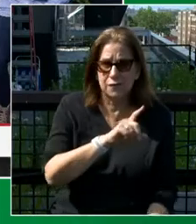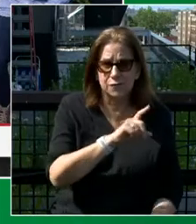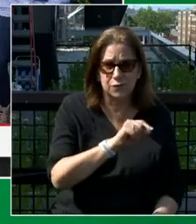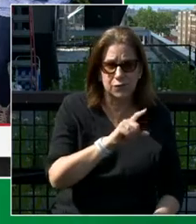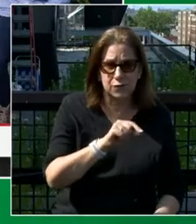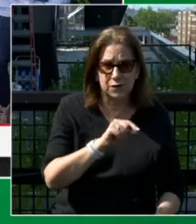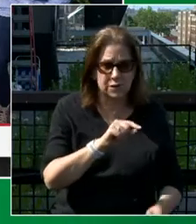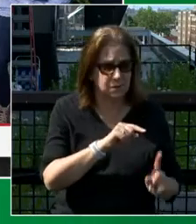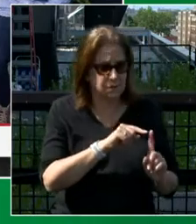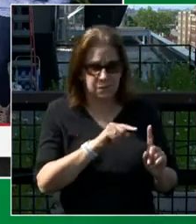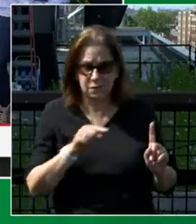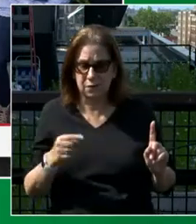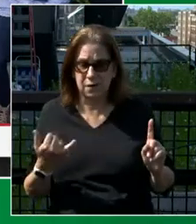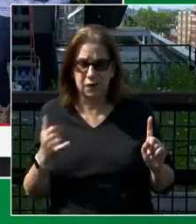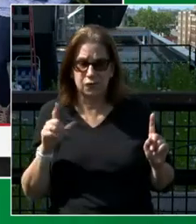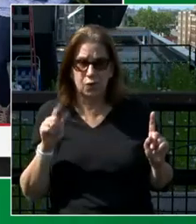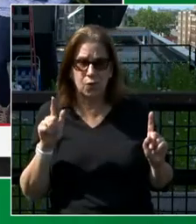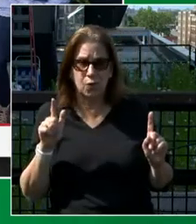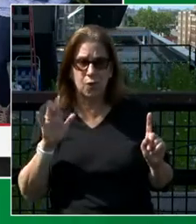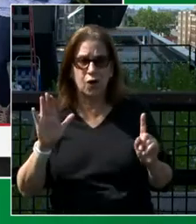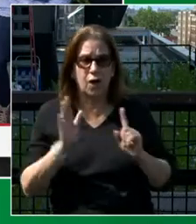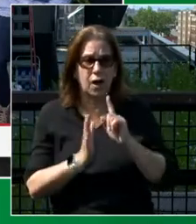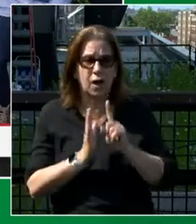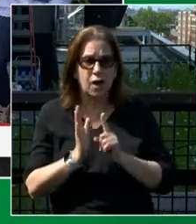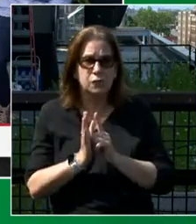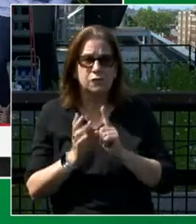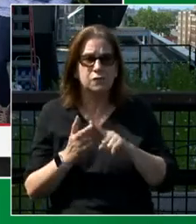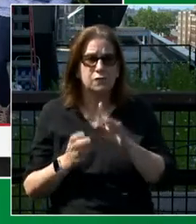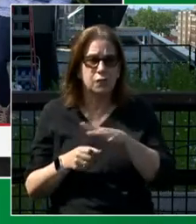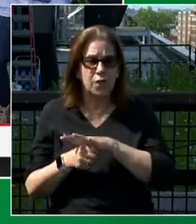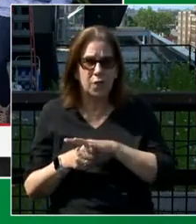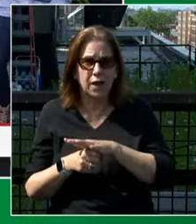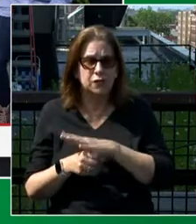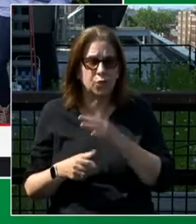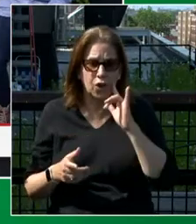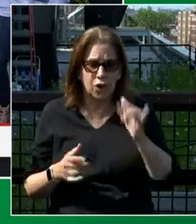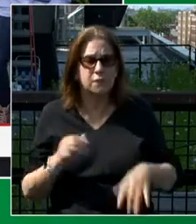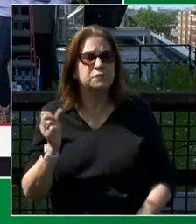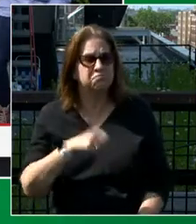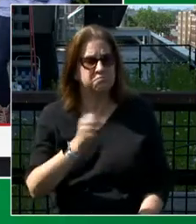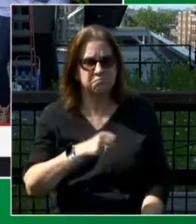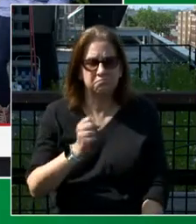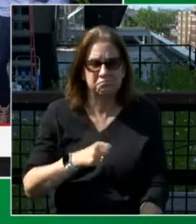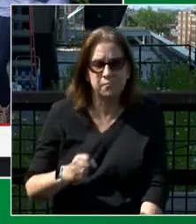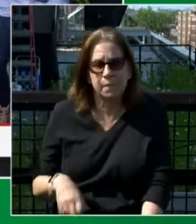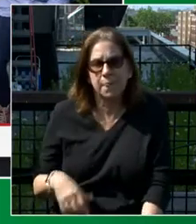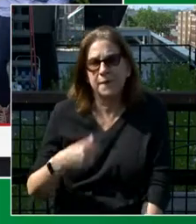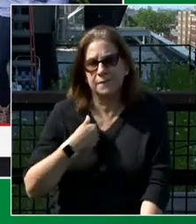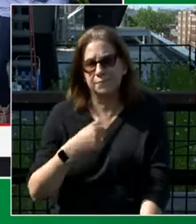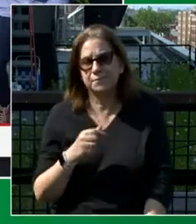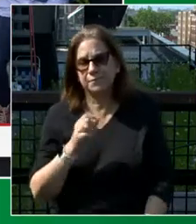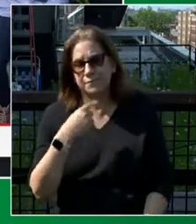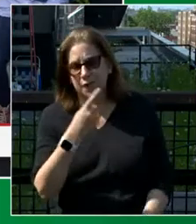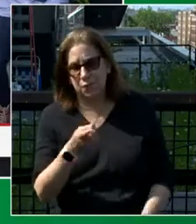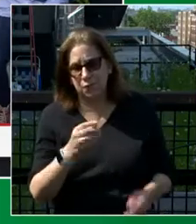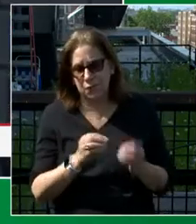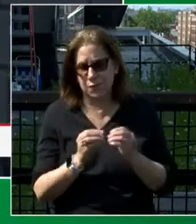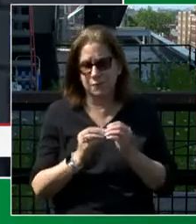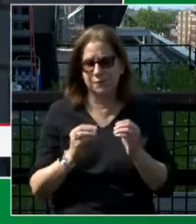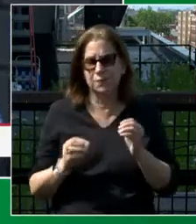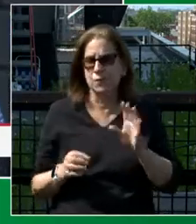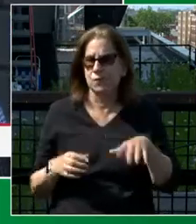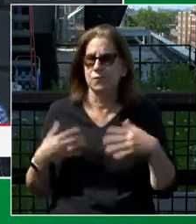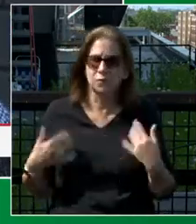locations, hours, things like that? Yeah, it's been quite an experience because we also have our shared kitchen, the incubator up in Ivy City, where we